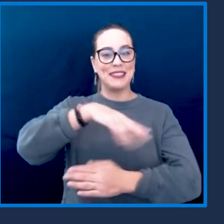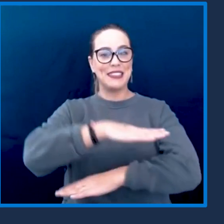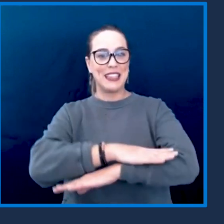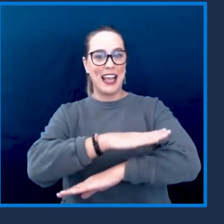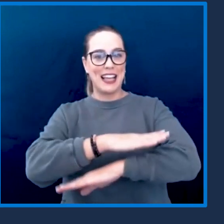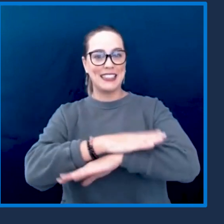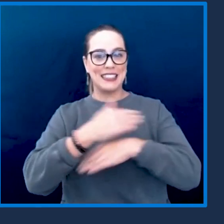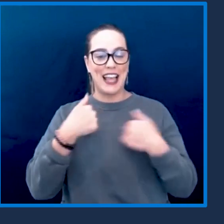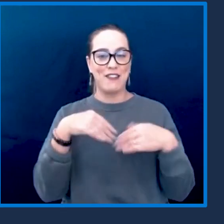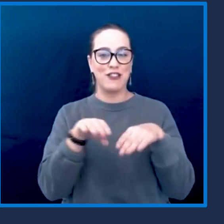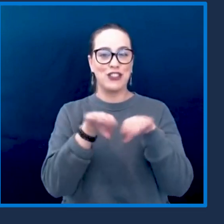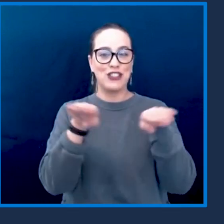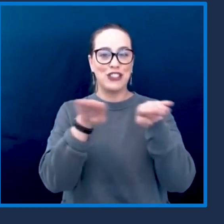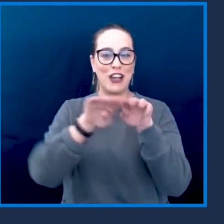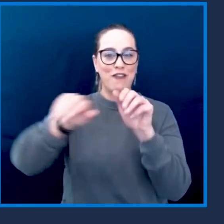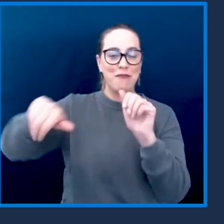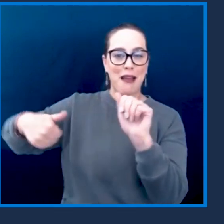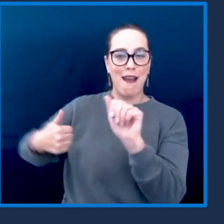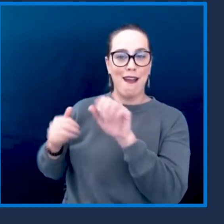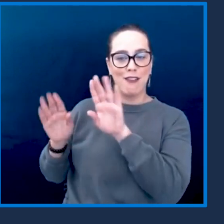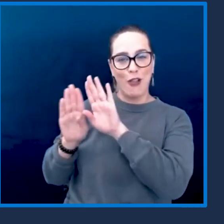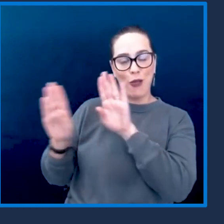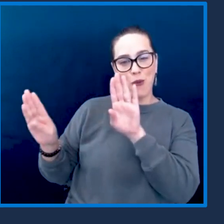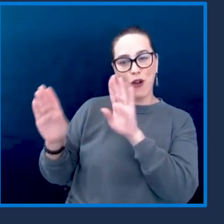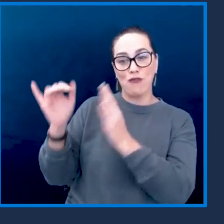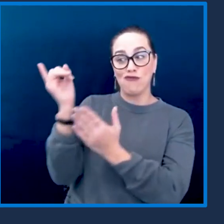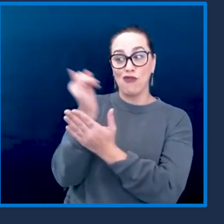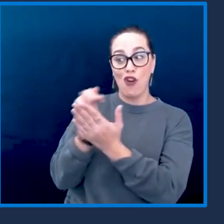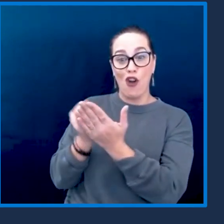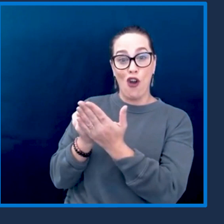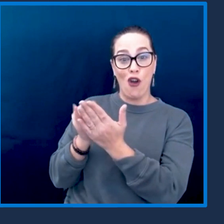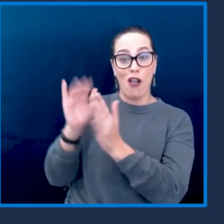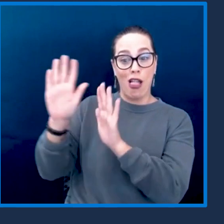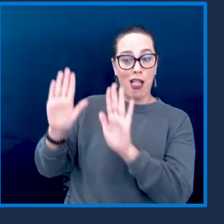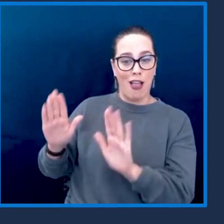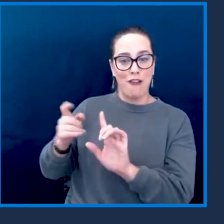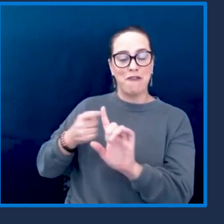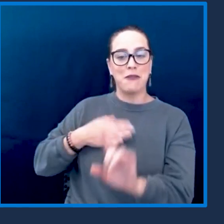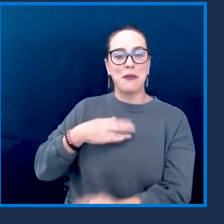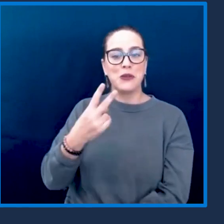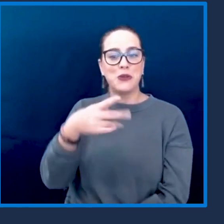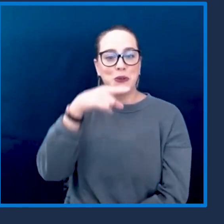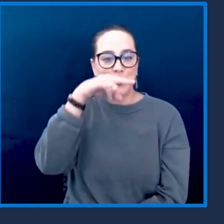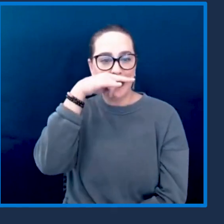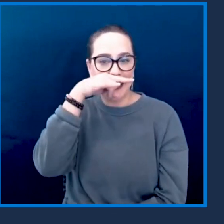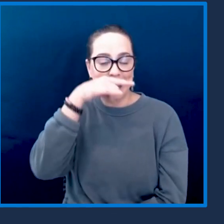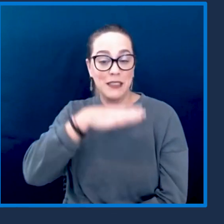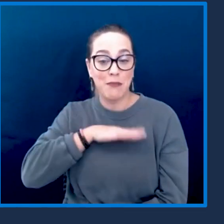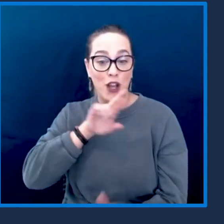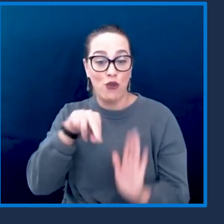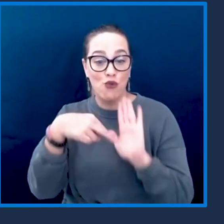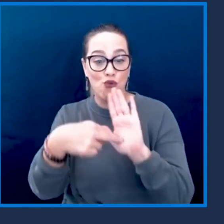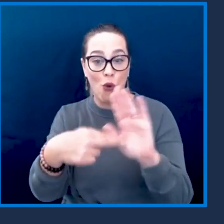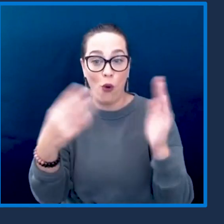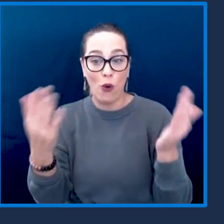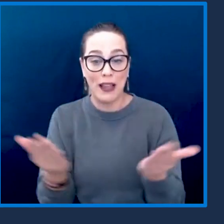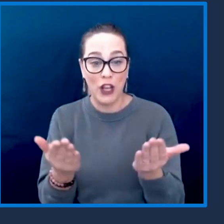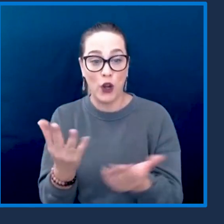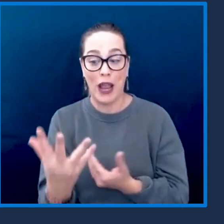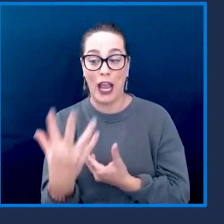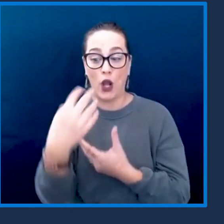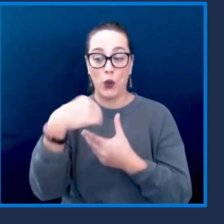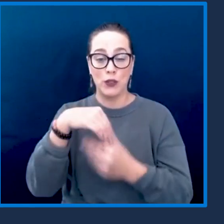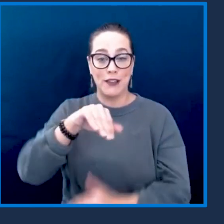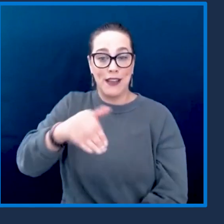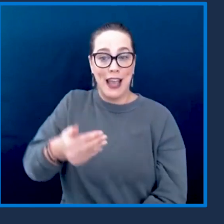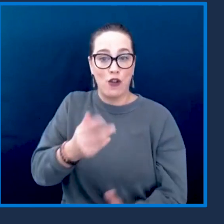me on the wall that display a regular rotation of artwork from my two kids. My role at Microsoft is an inclusive hiring program